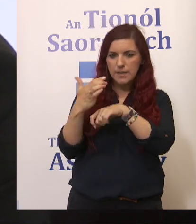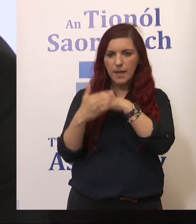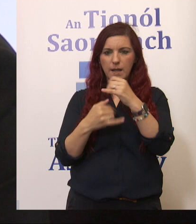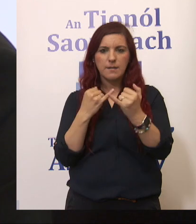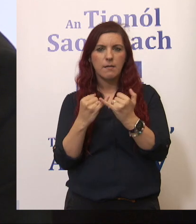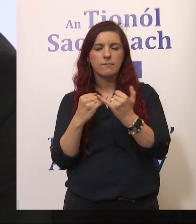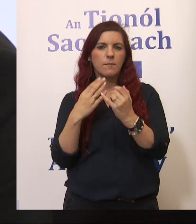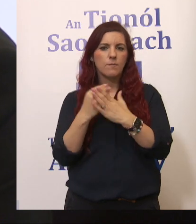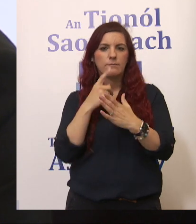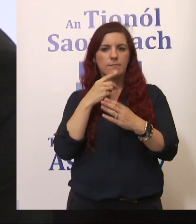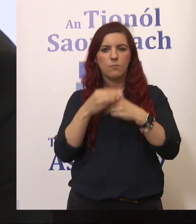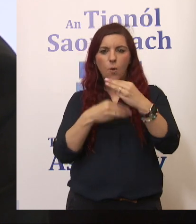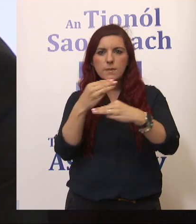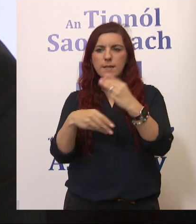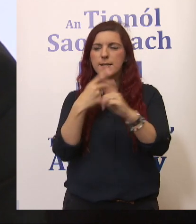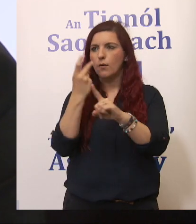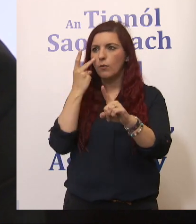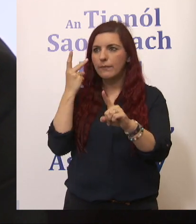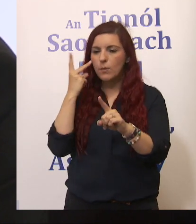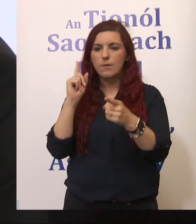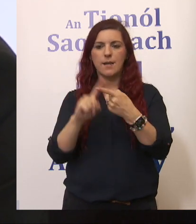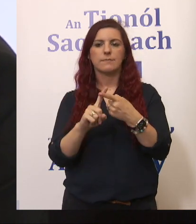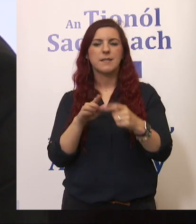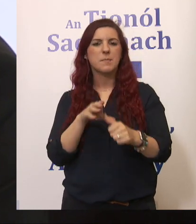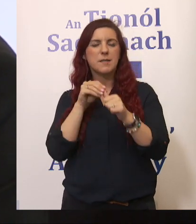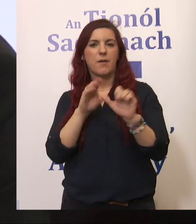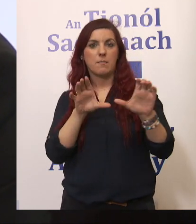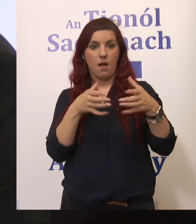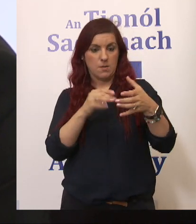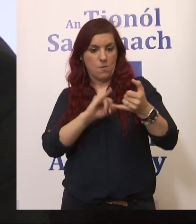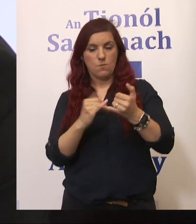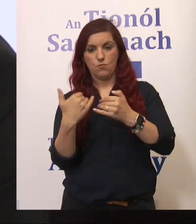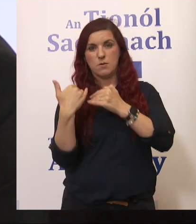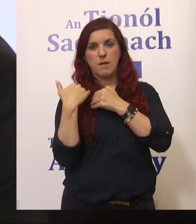audit process and reviews, and there's a specific body responsible for